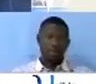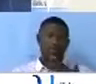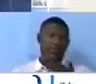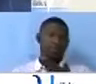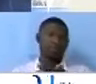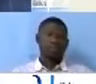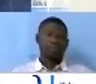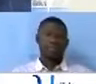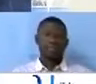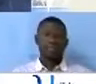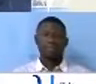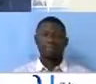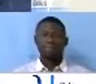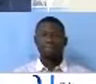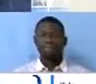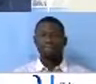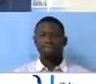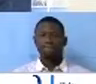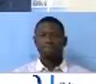That's